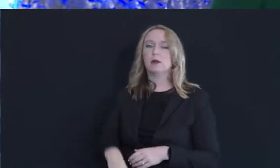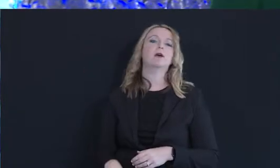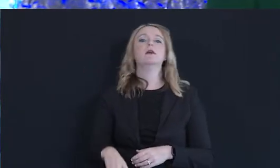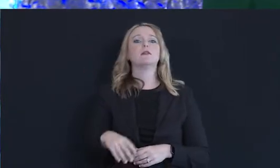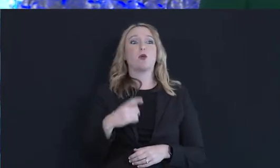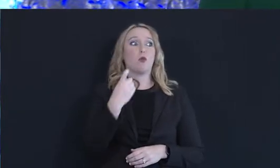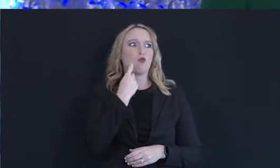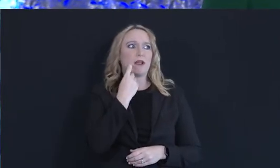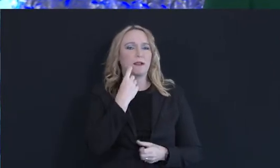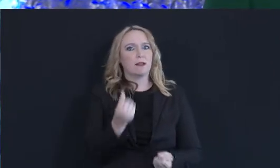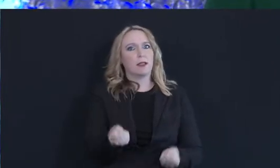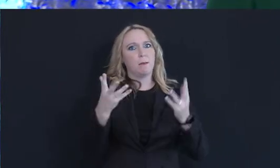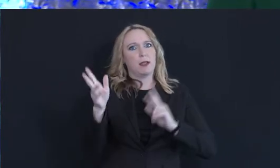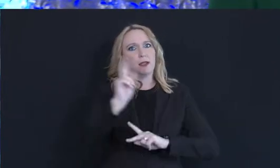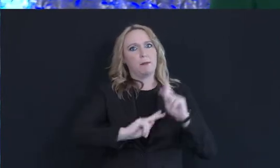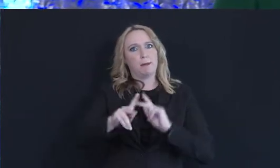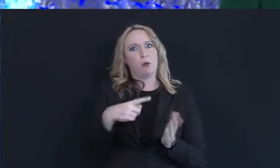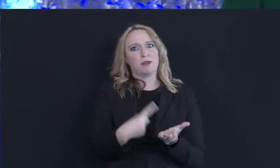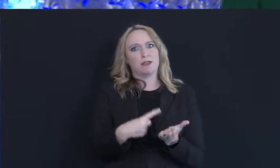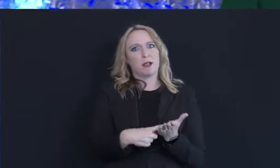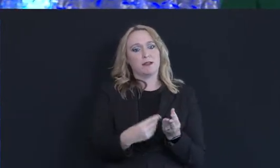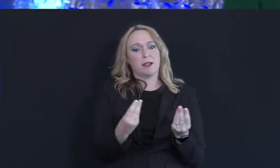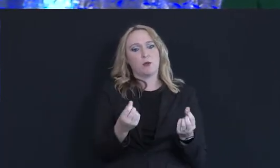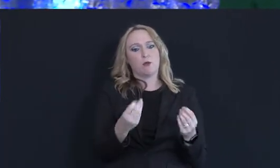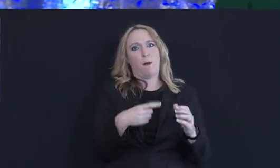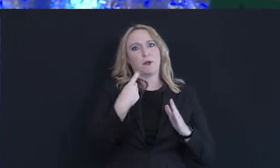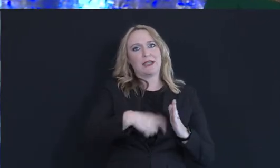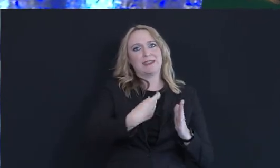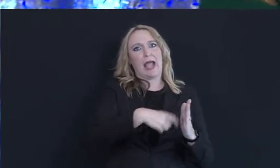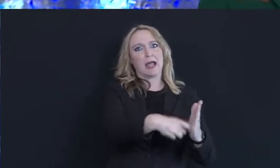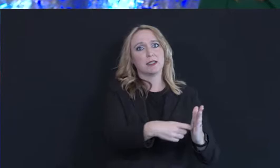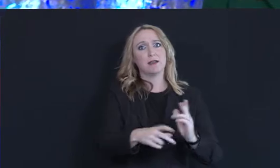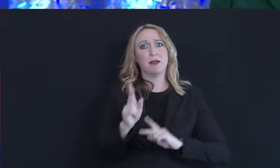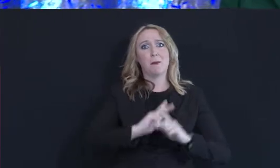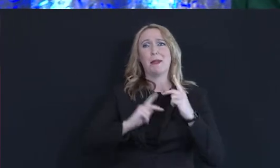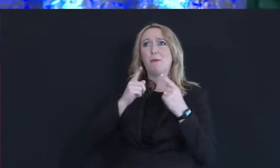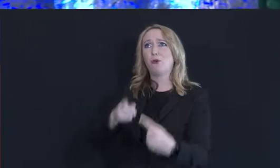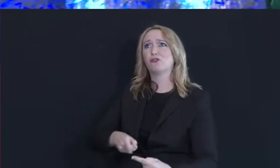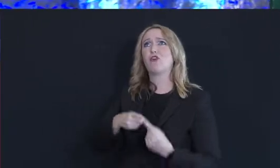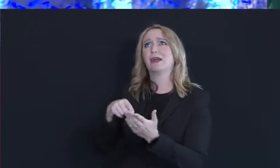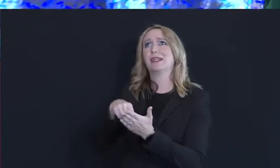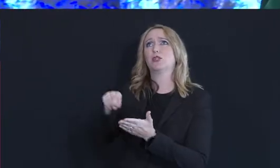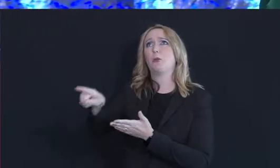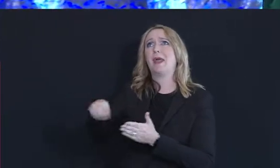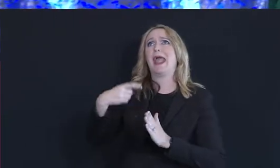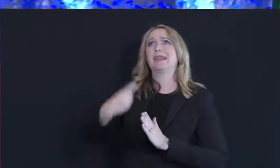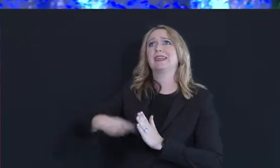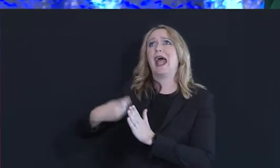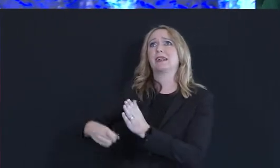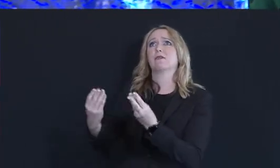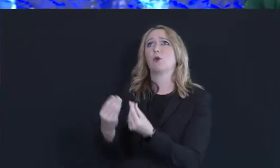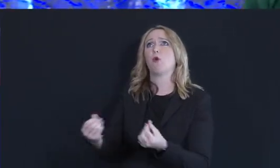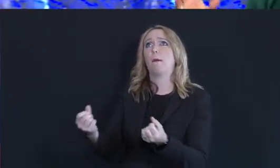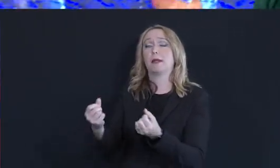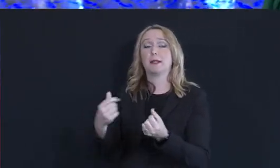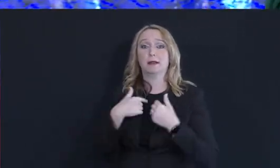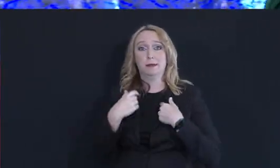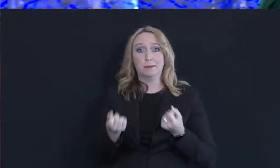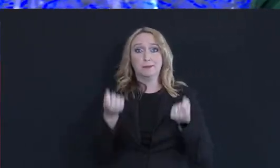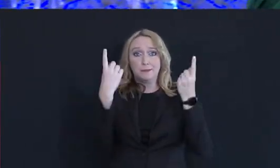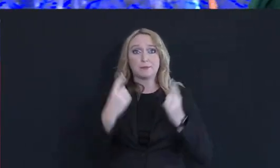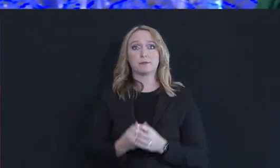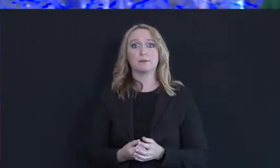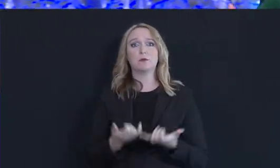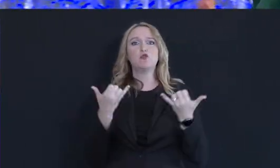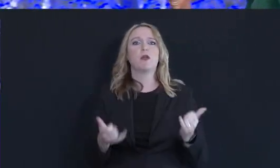property taxes and affordability and frankly I think those conversations absolutely need to be had right now in Fort Worth we're prioritizing the